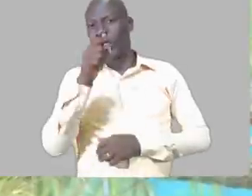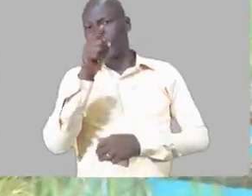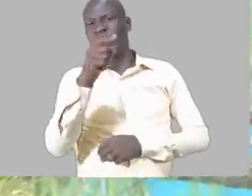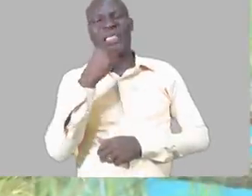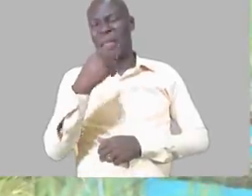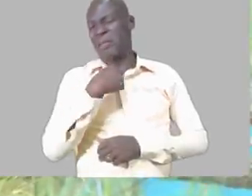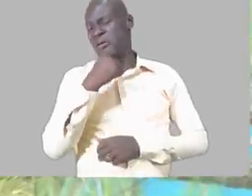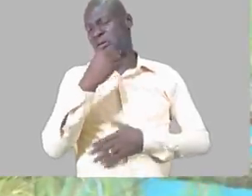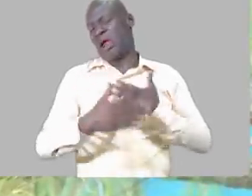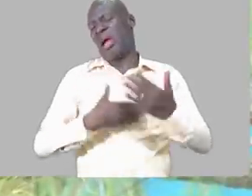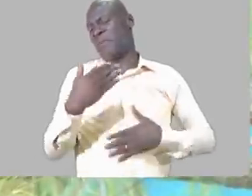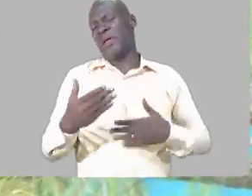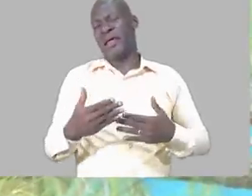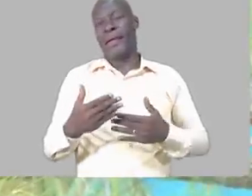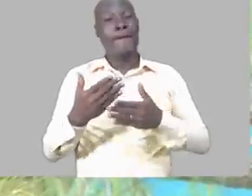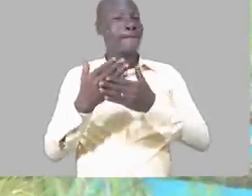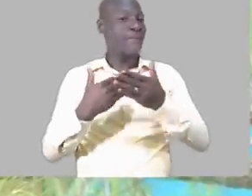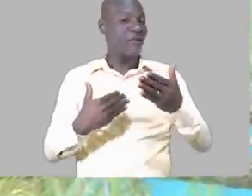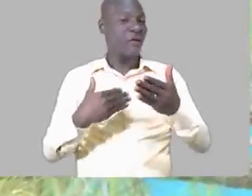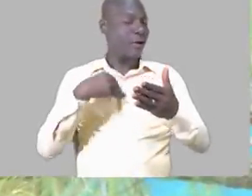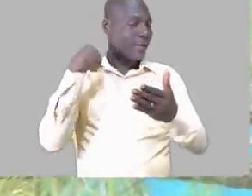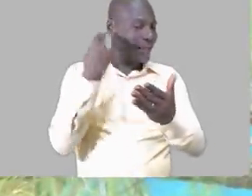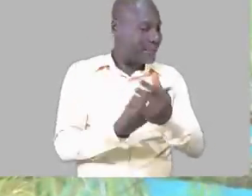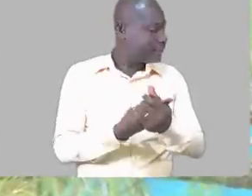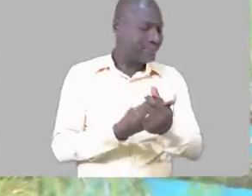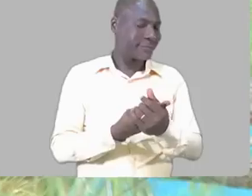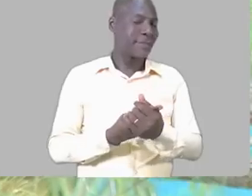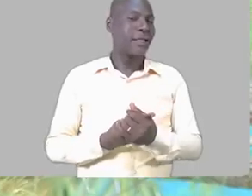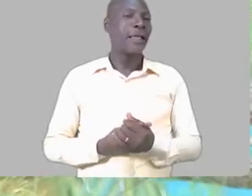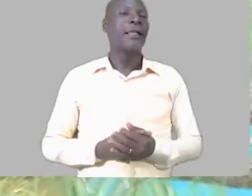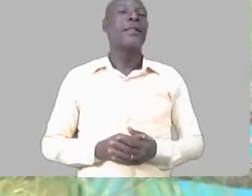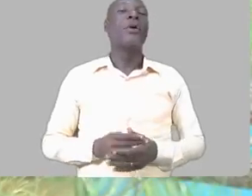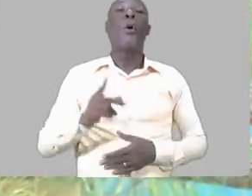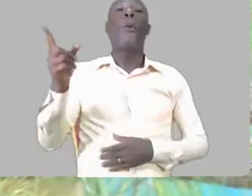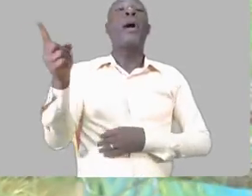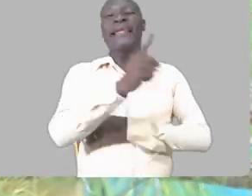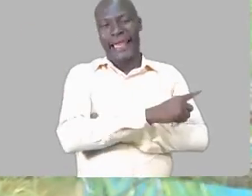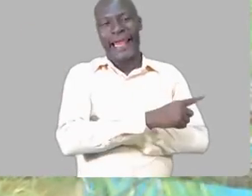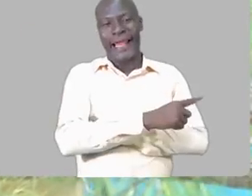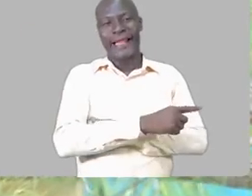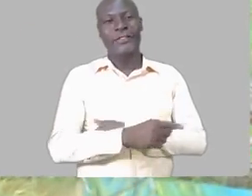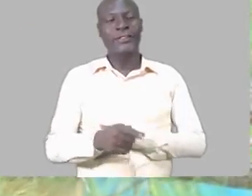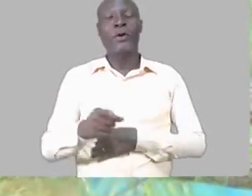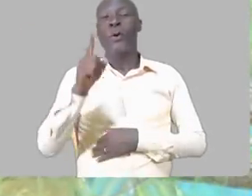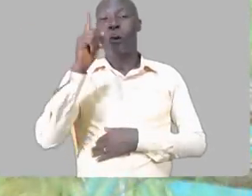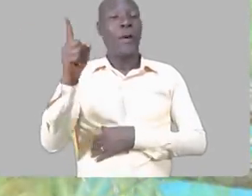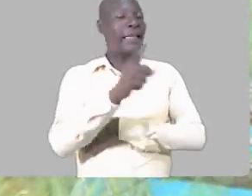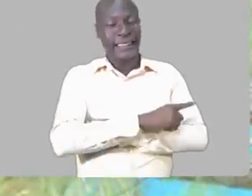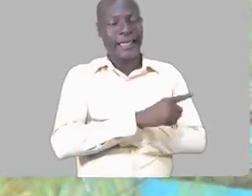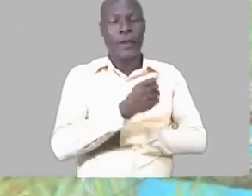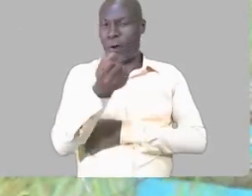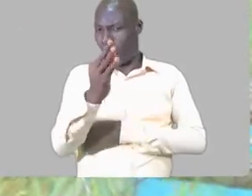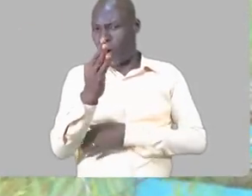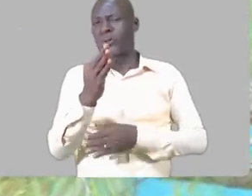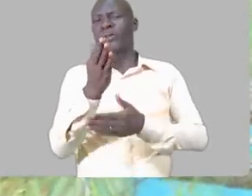minni ho enije no ansa na eno awieduro. There is going to be a day or days in your life